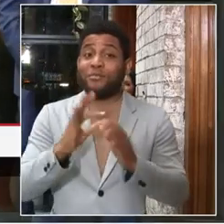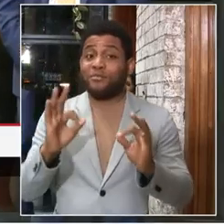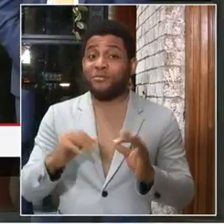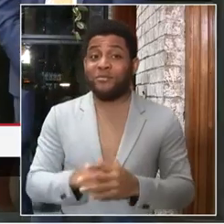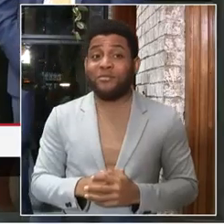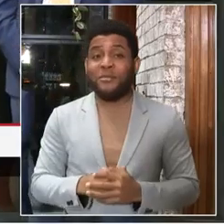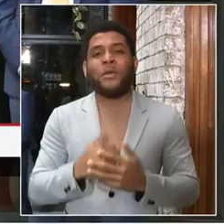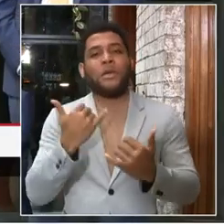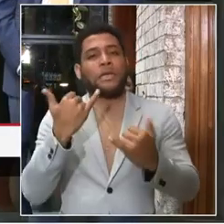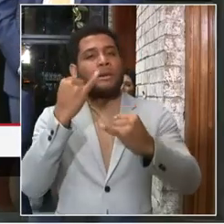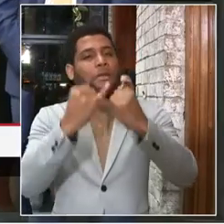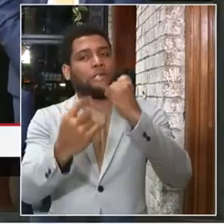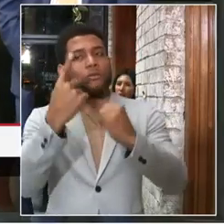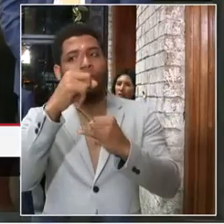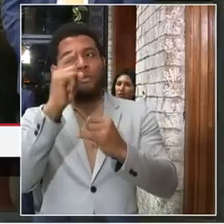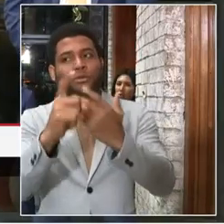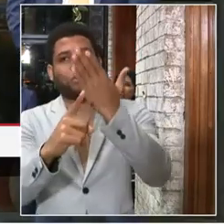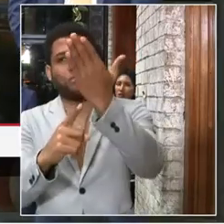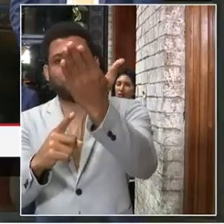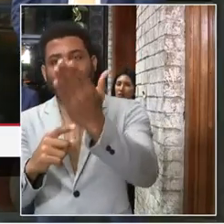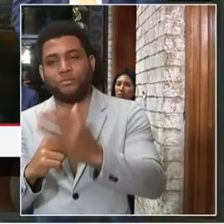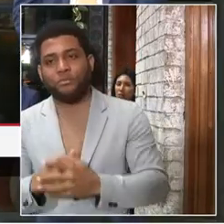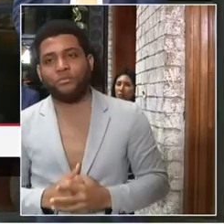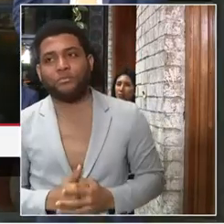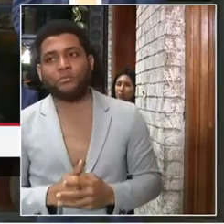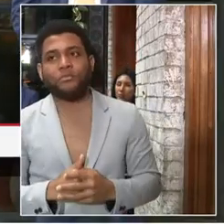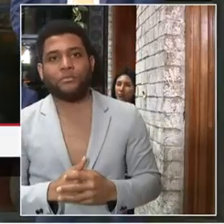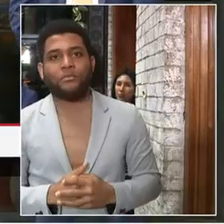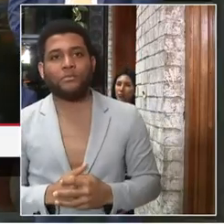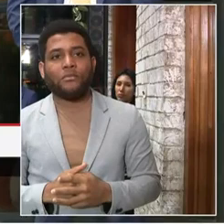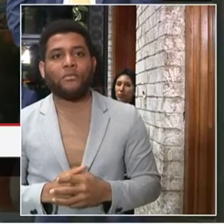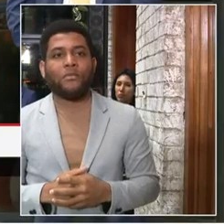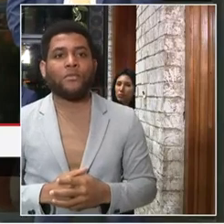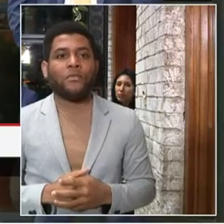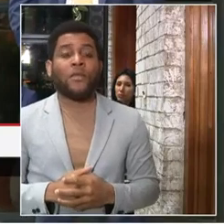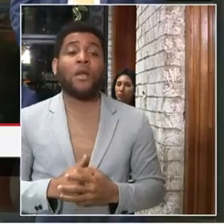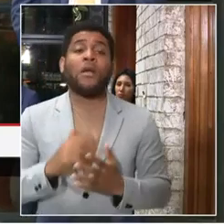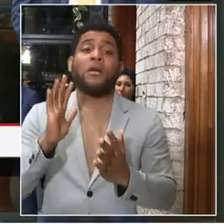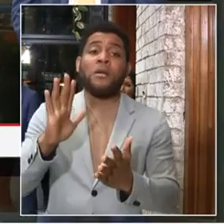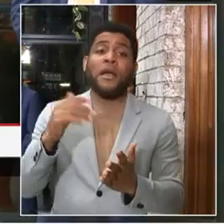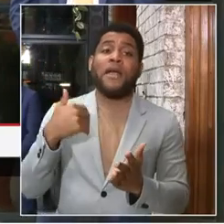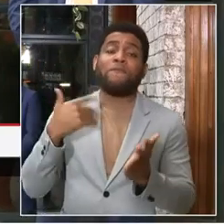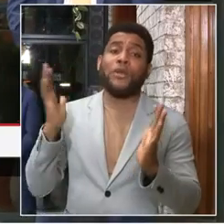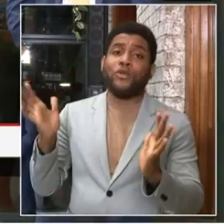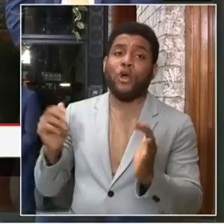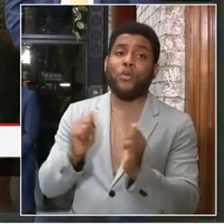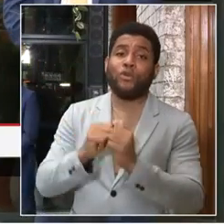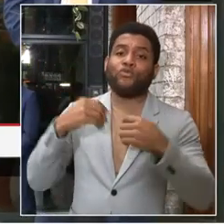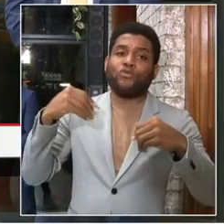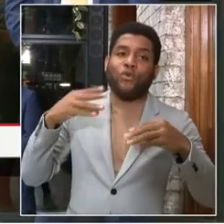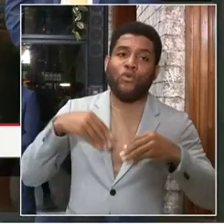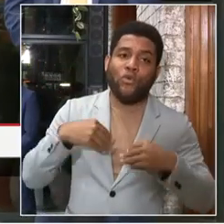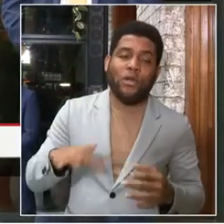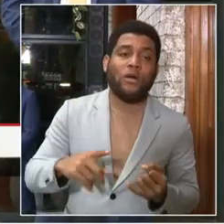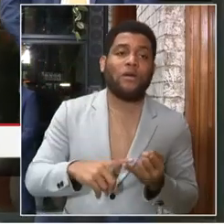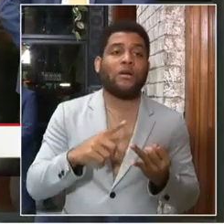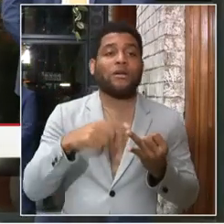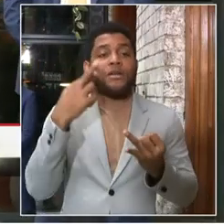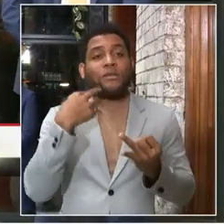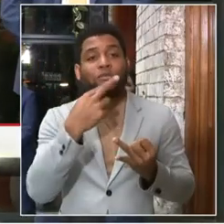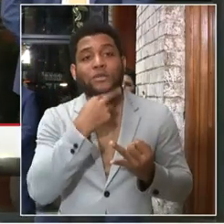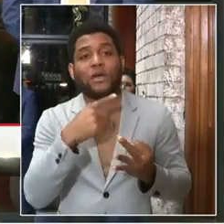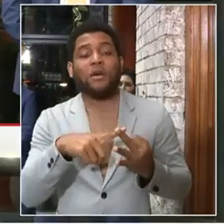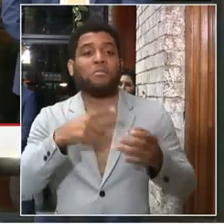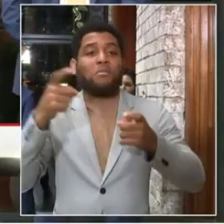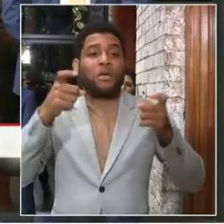one. Thanks. I've been talking to sort of store owners, restaurant managers around the neighborhood, and the consistent narrative they've been saying